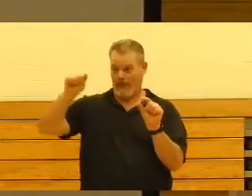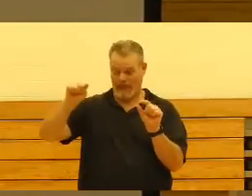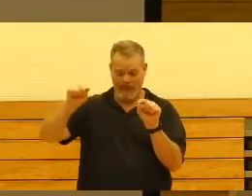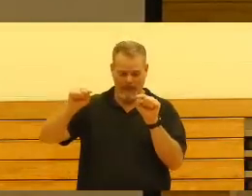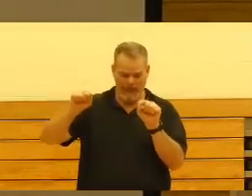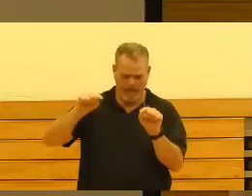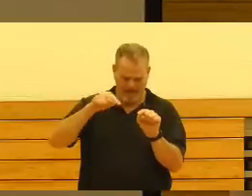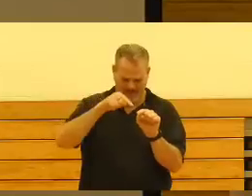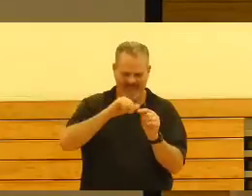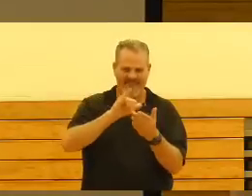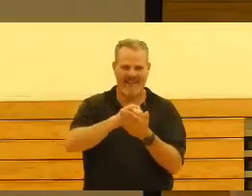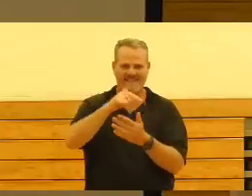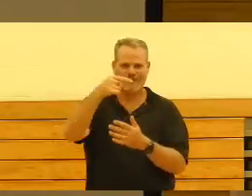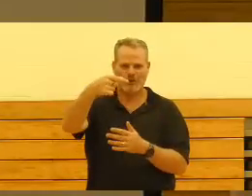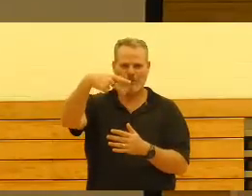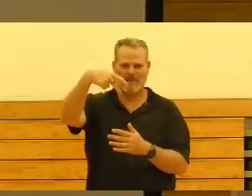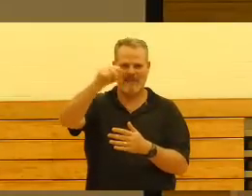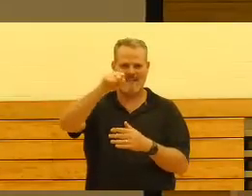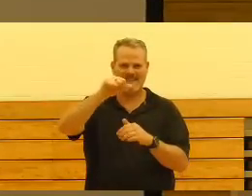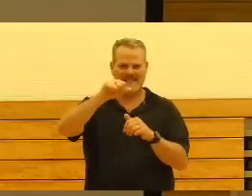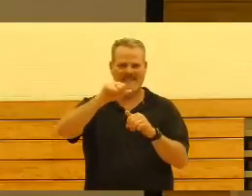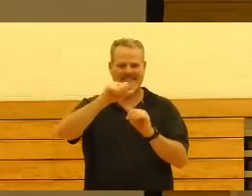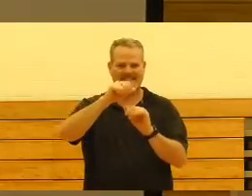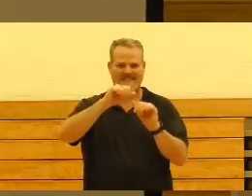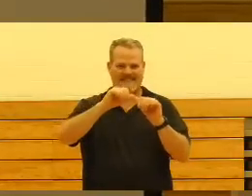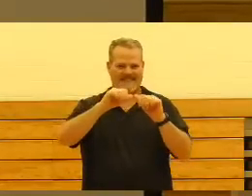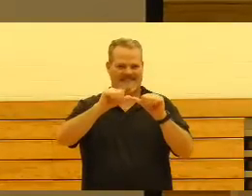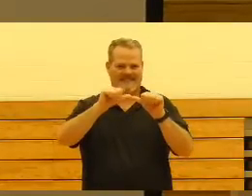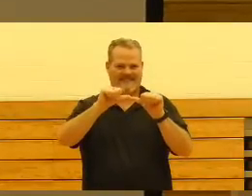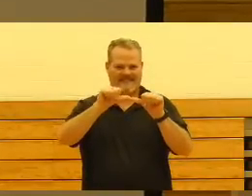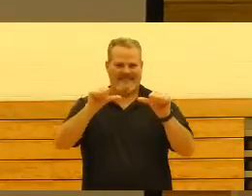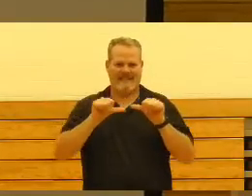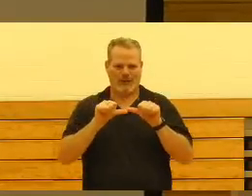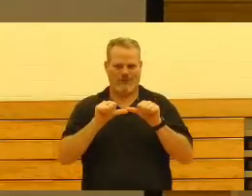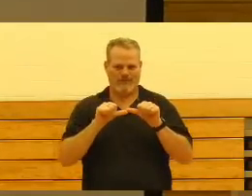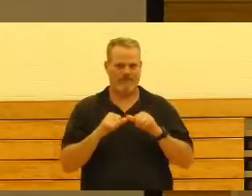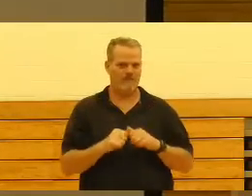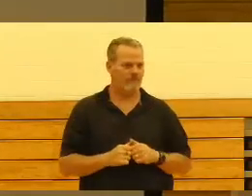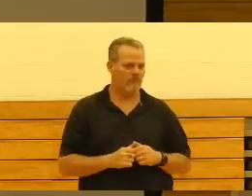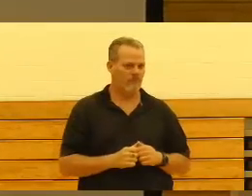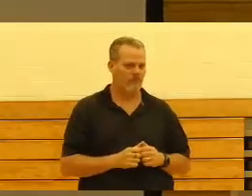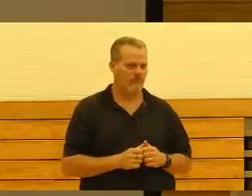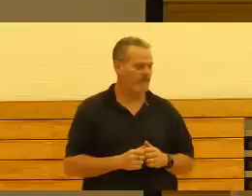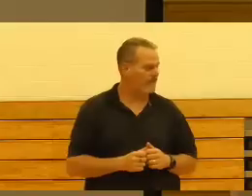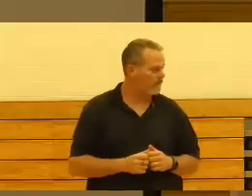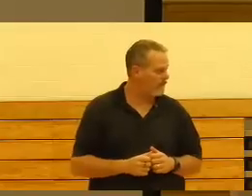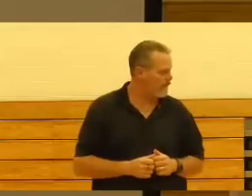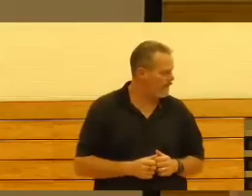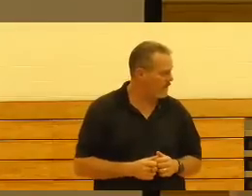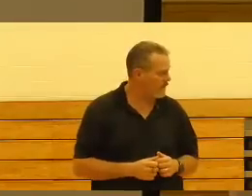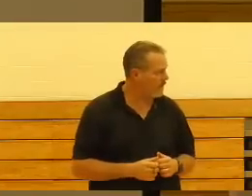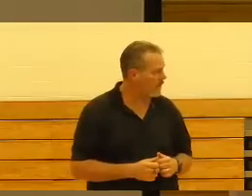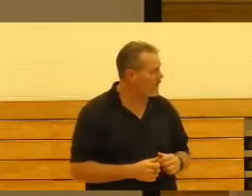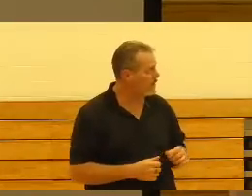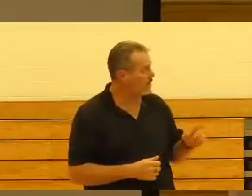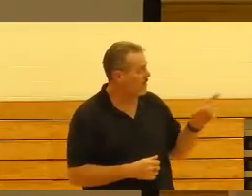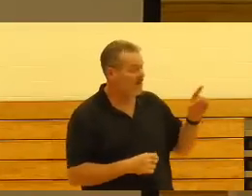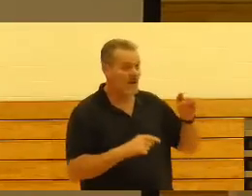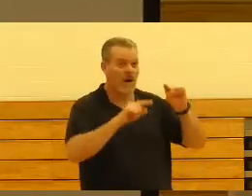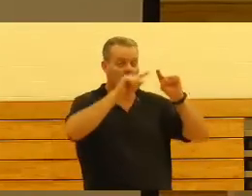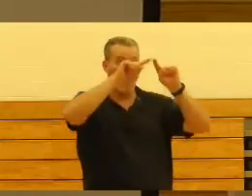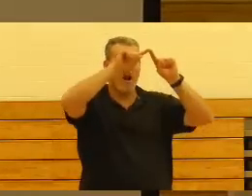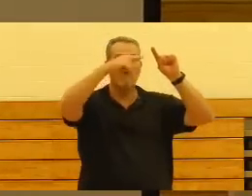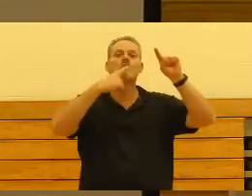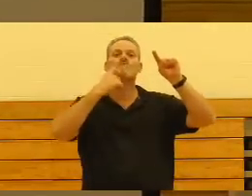to show in what direction those stations are moving. A radial pattern like this